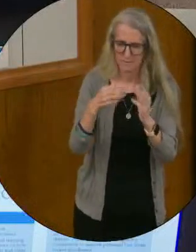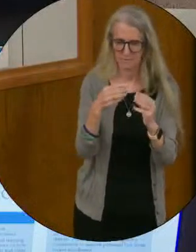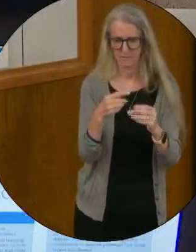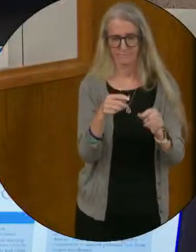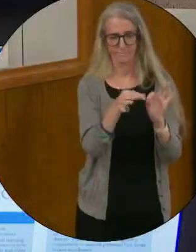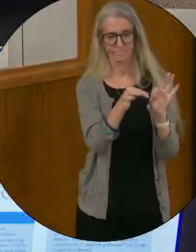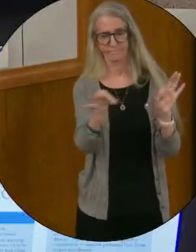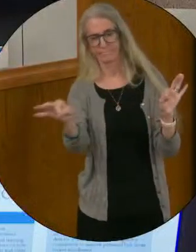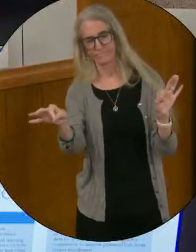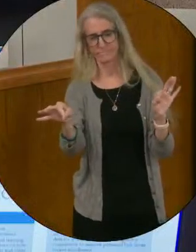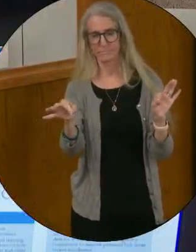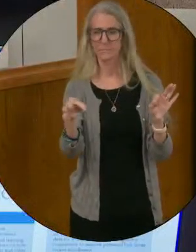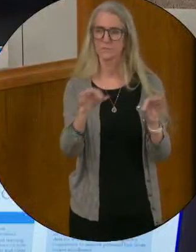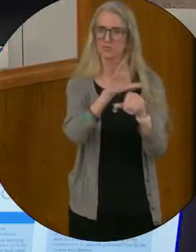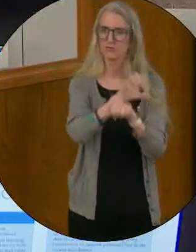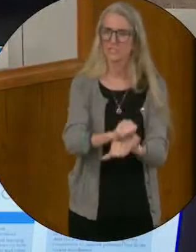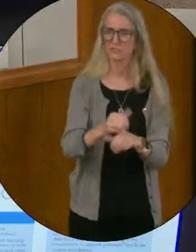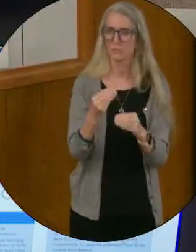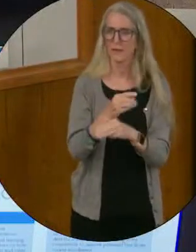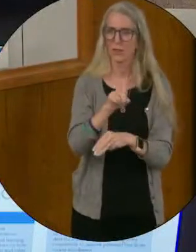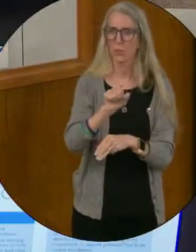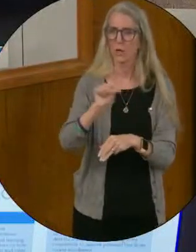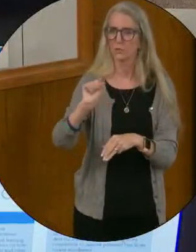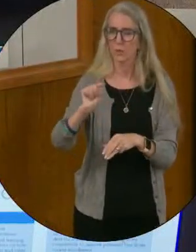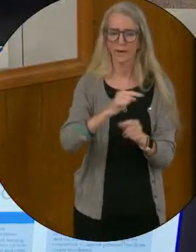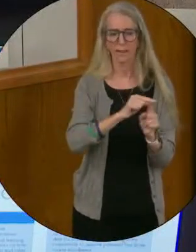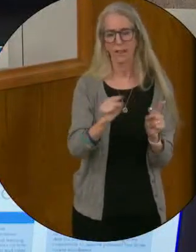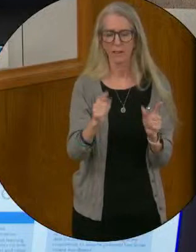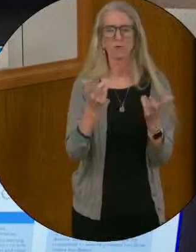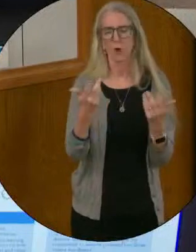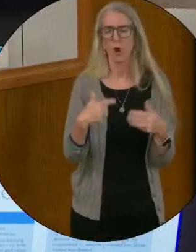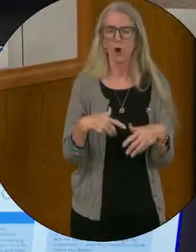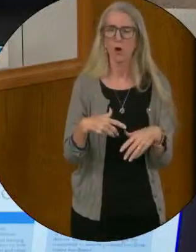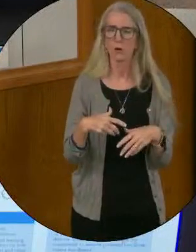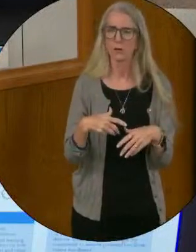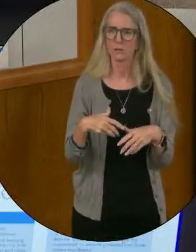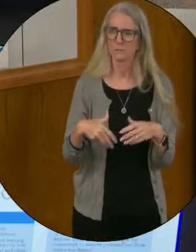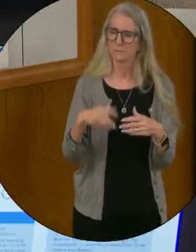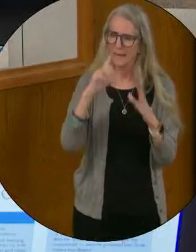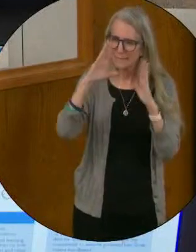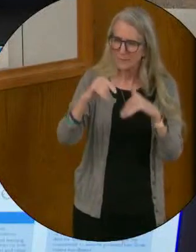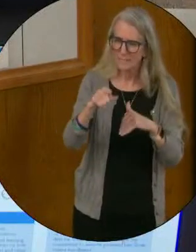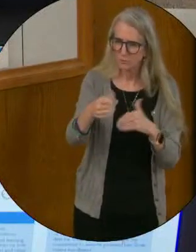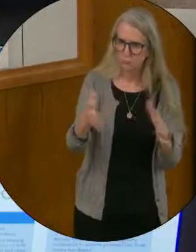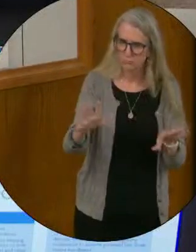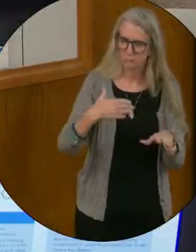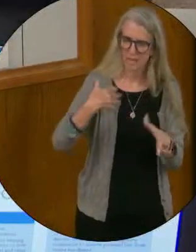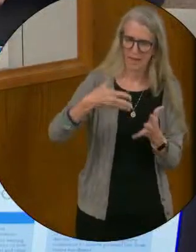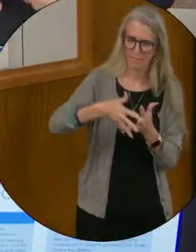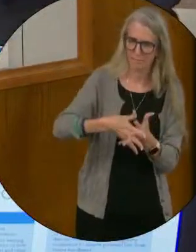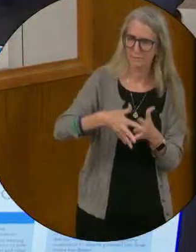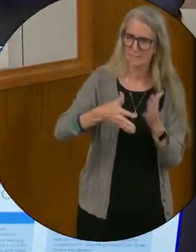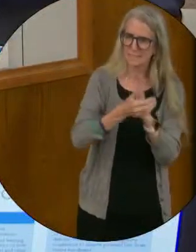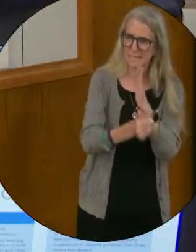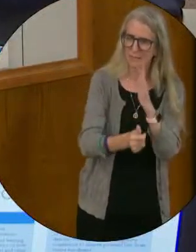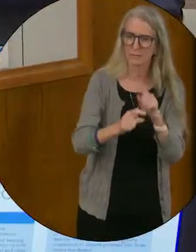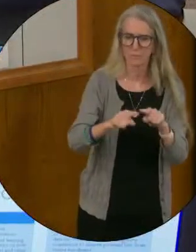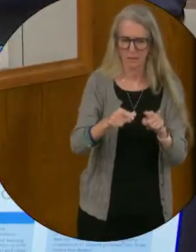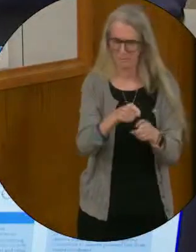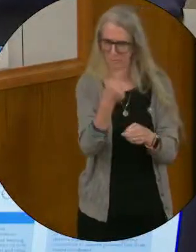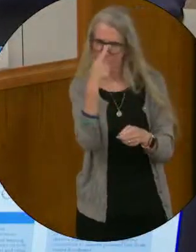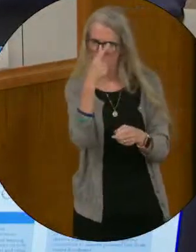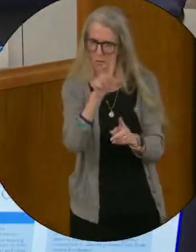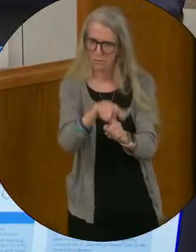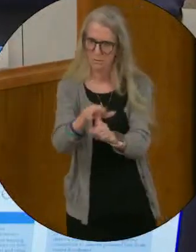the traditional Math 120, there was an expectation that you had that skill set in there. And in our conversations with NC institutions, it's